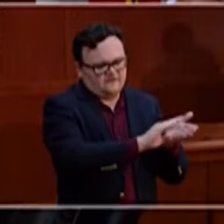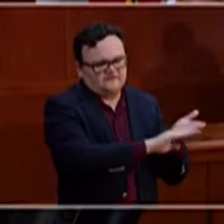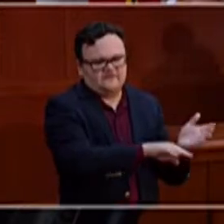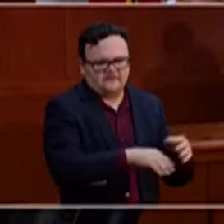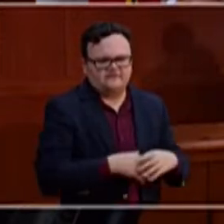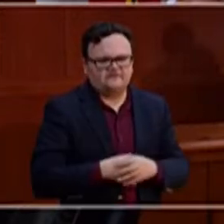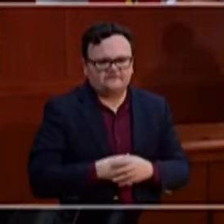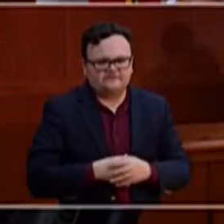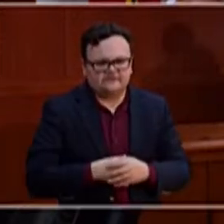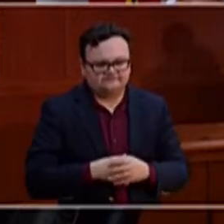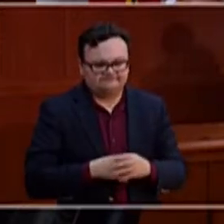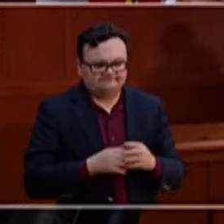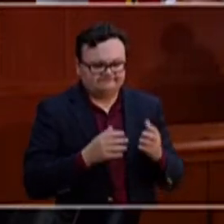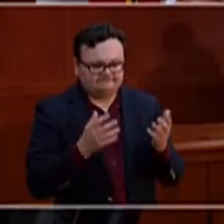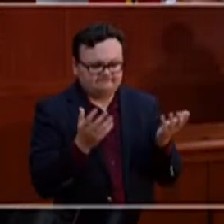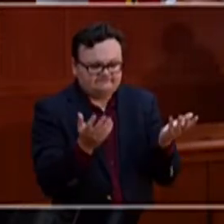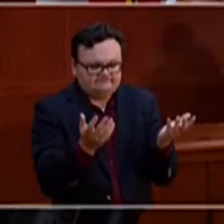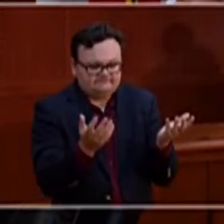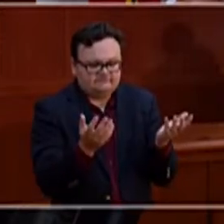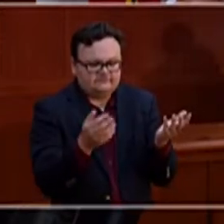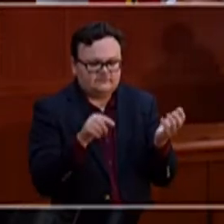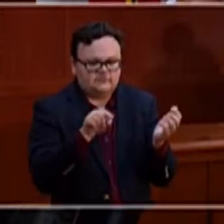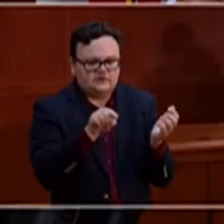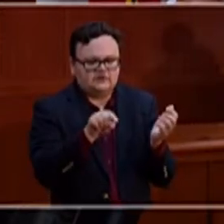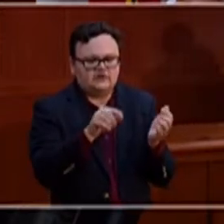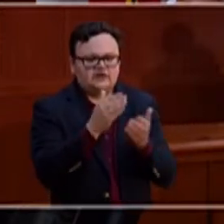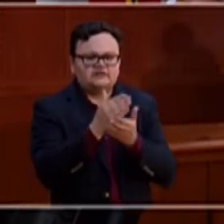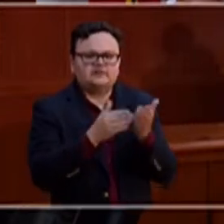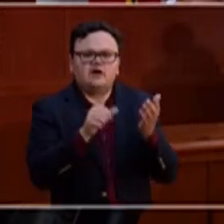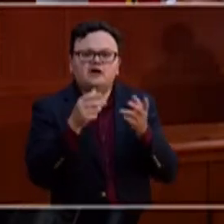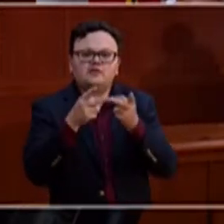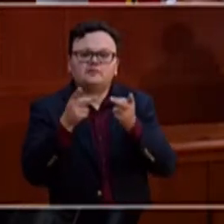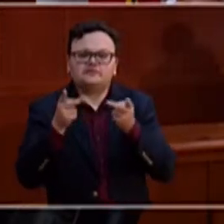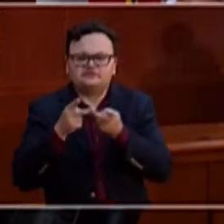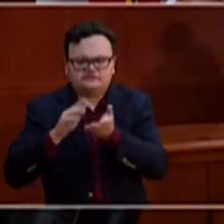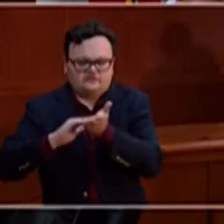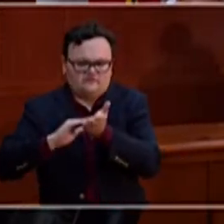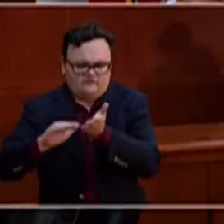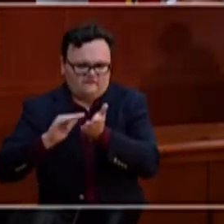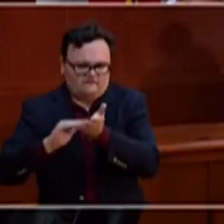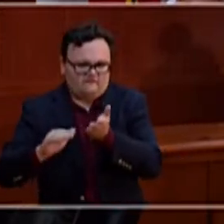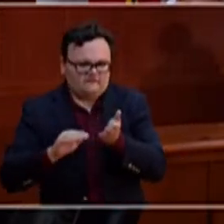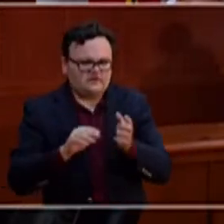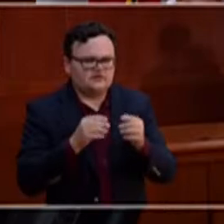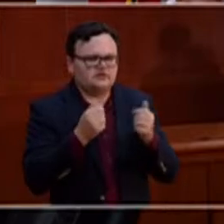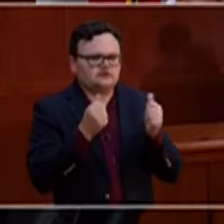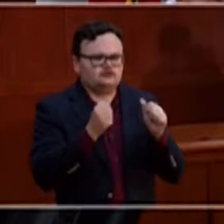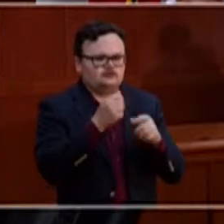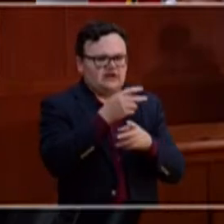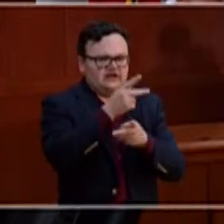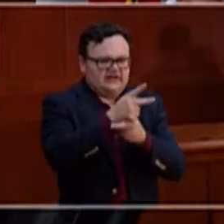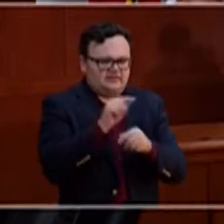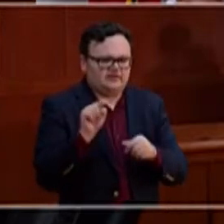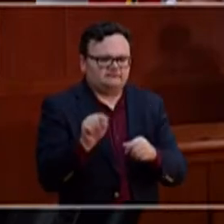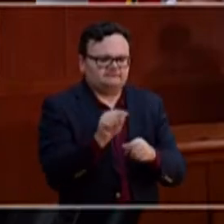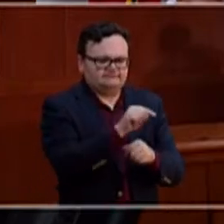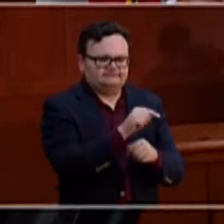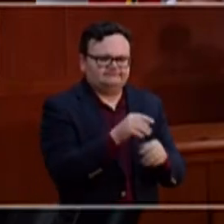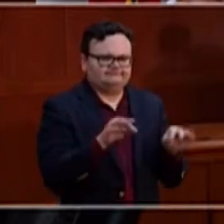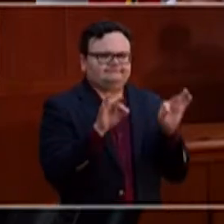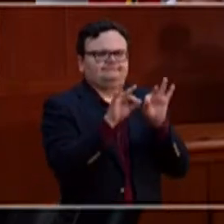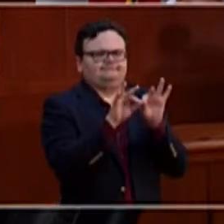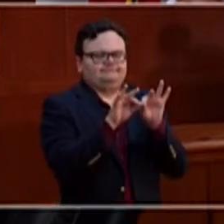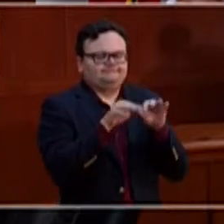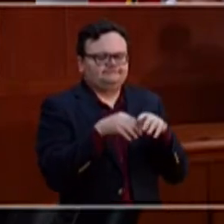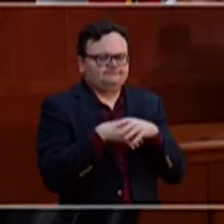no frontline workers were laid off, other positions within the hospital. And then if those that did not furlough or actually lay